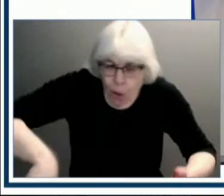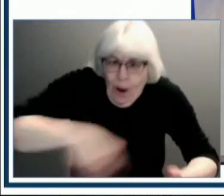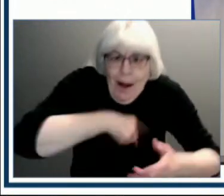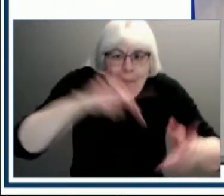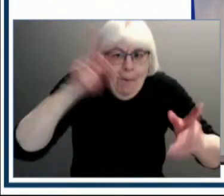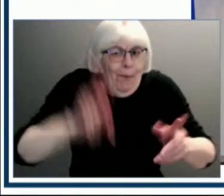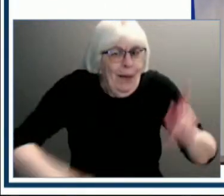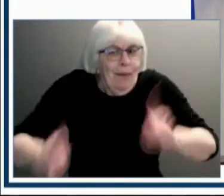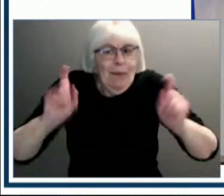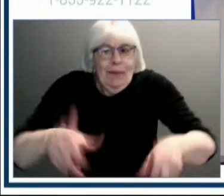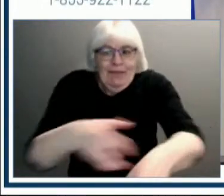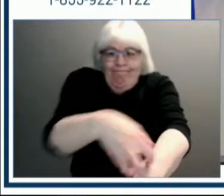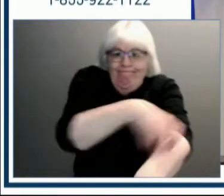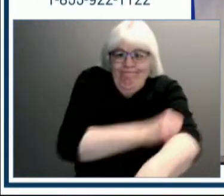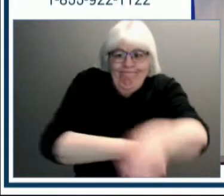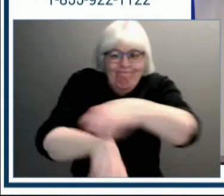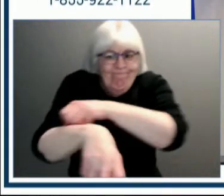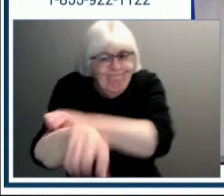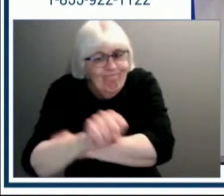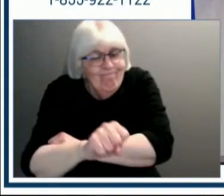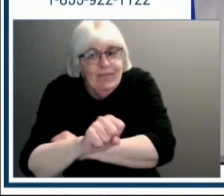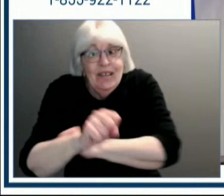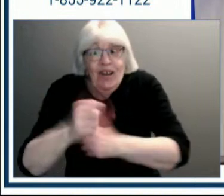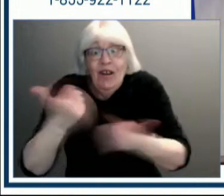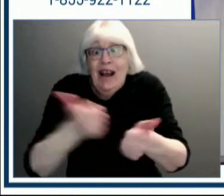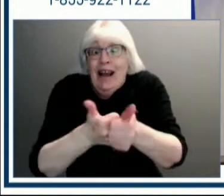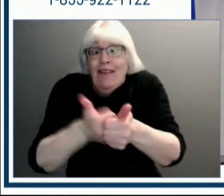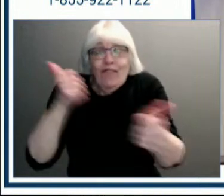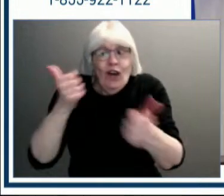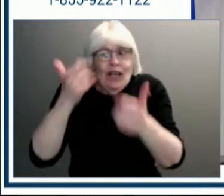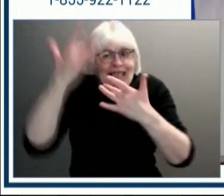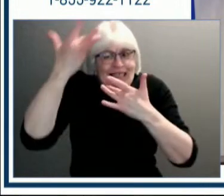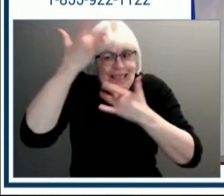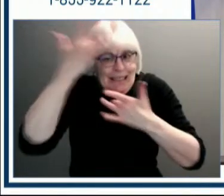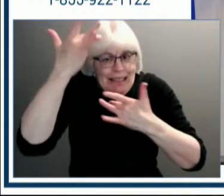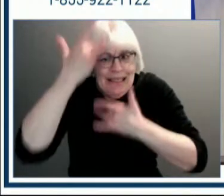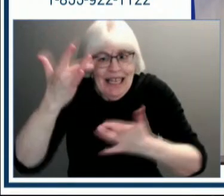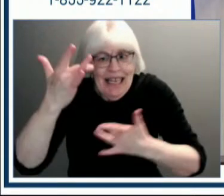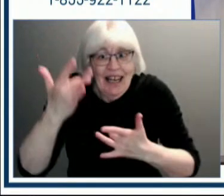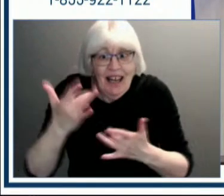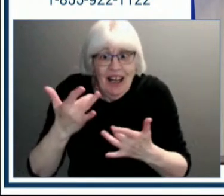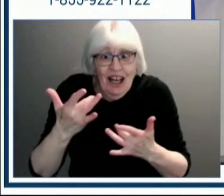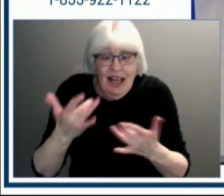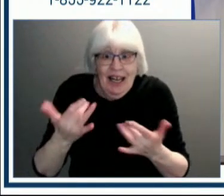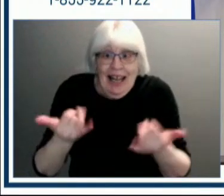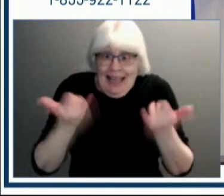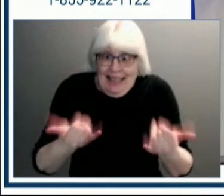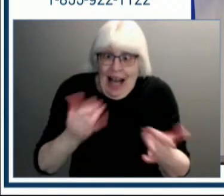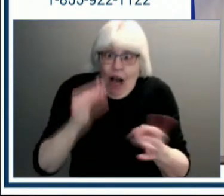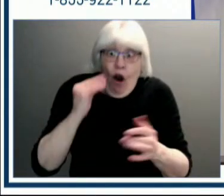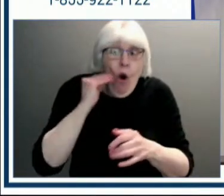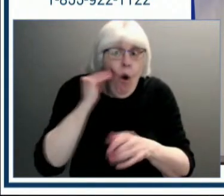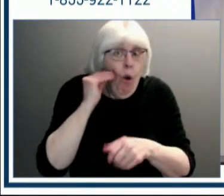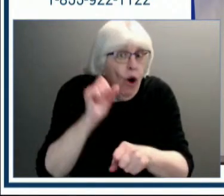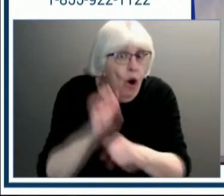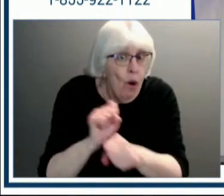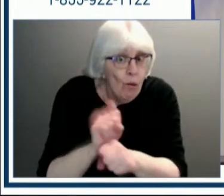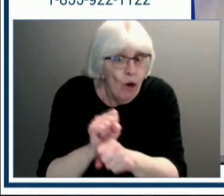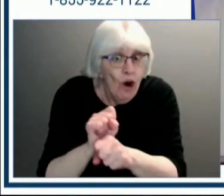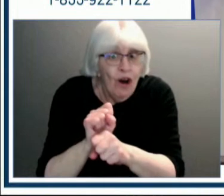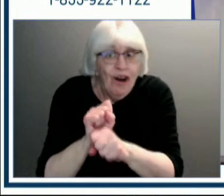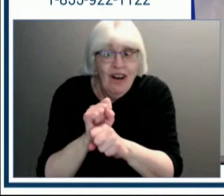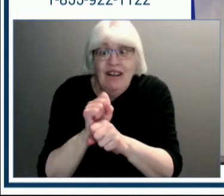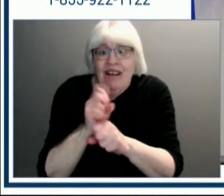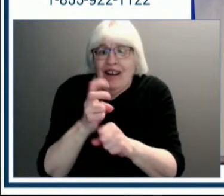prevent transmission to others. So people working from home or other community restrictions that are in place, they're